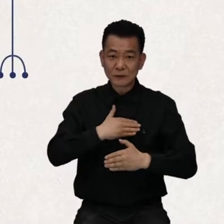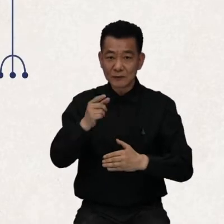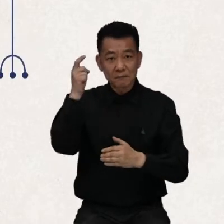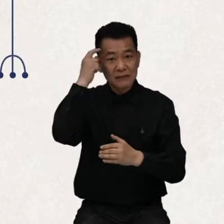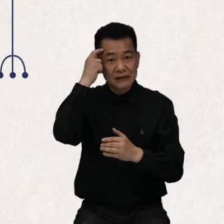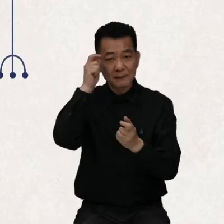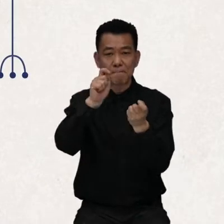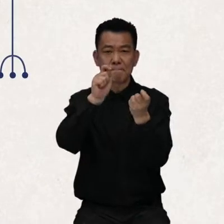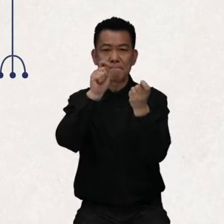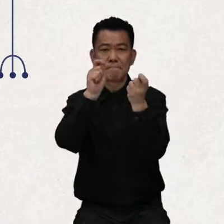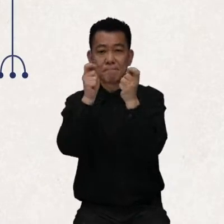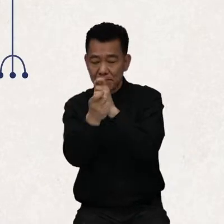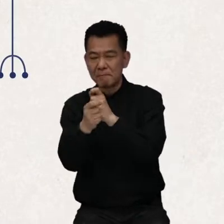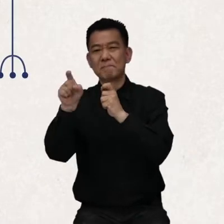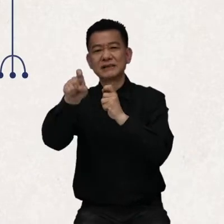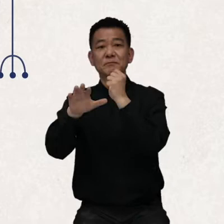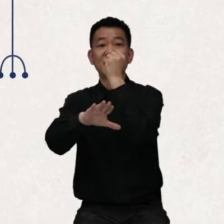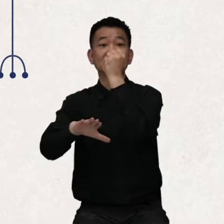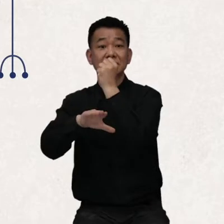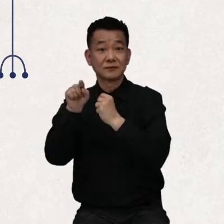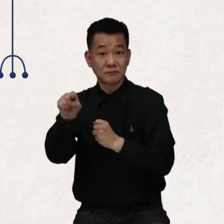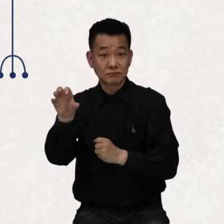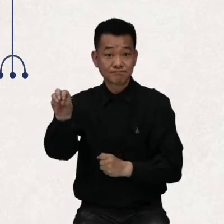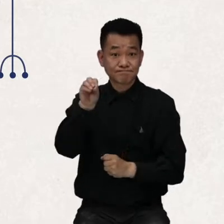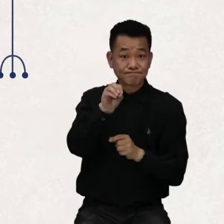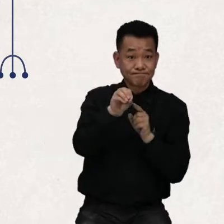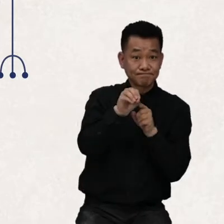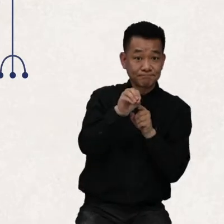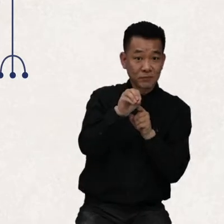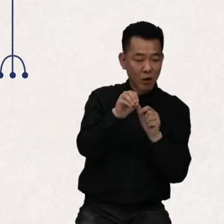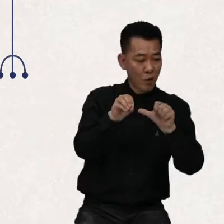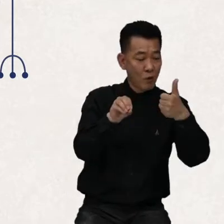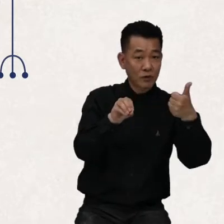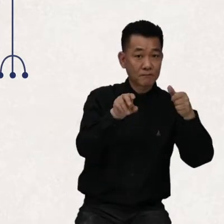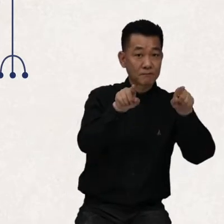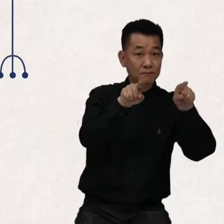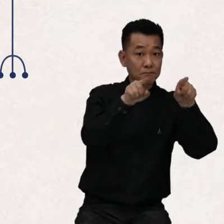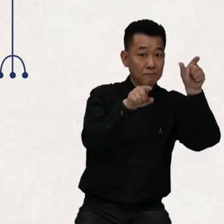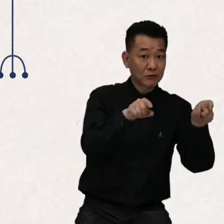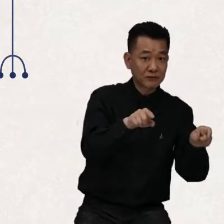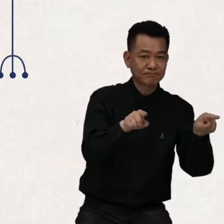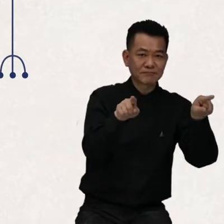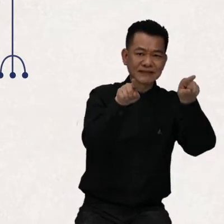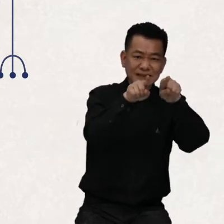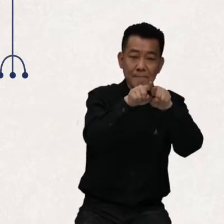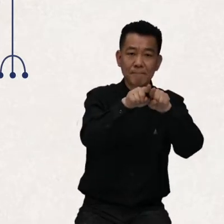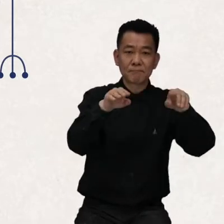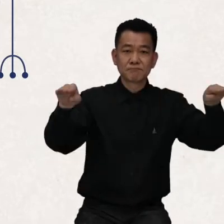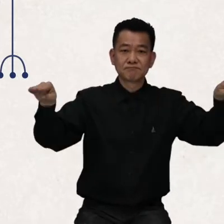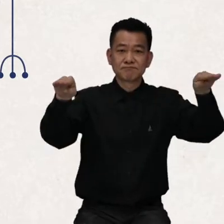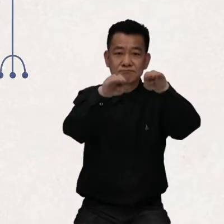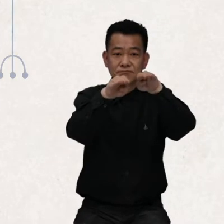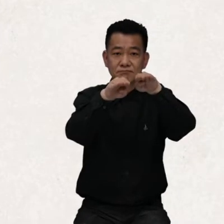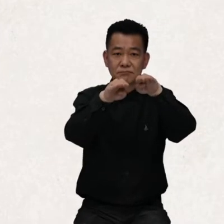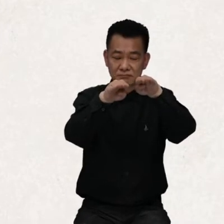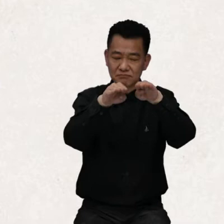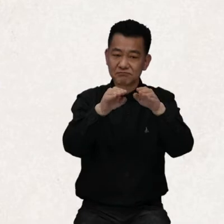basis of raising awareness of the human rights, dignity, autonomy, and the needs of persons with disabilities.